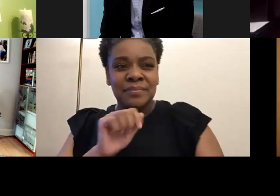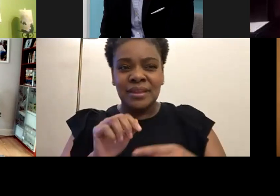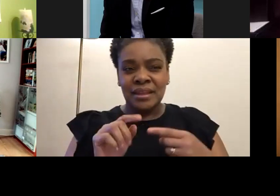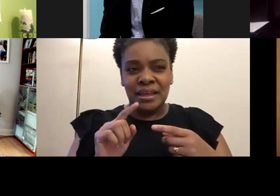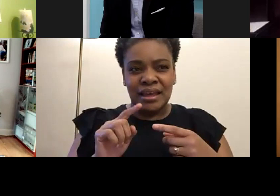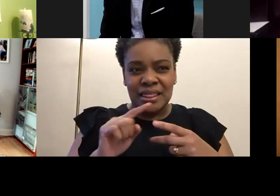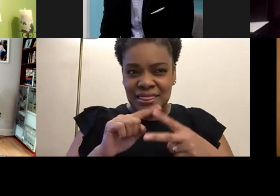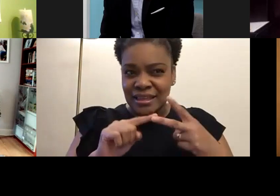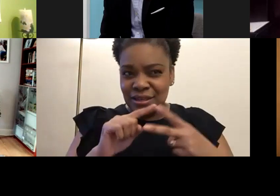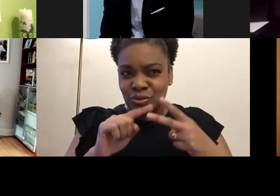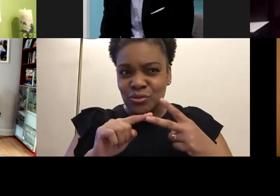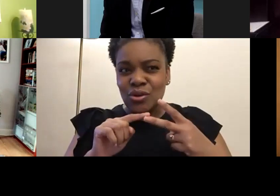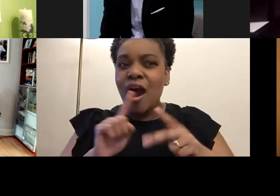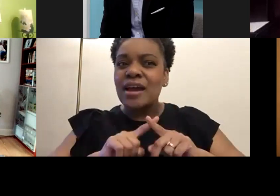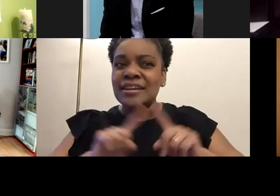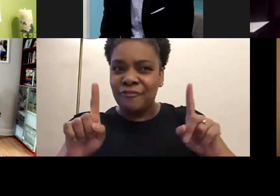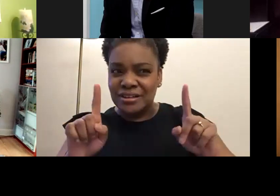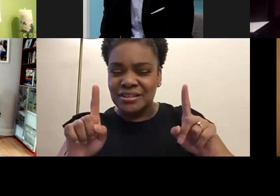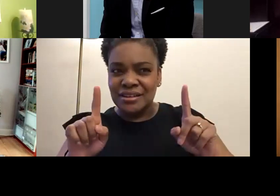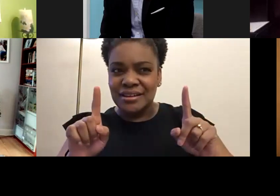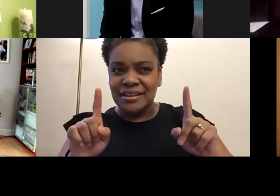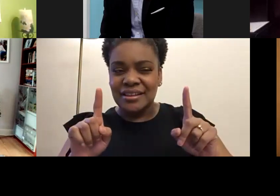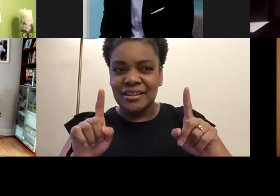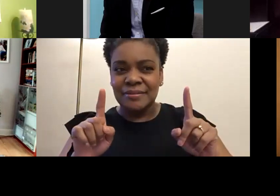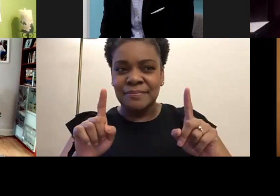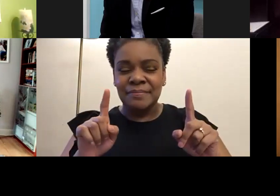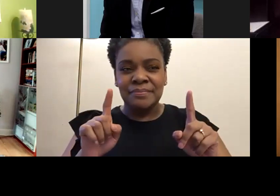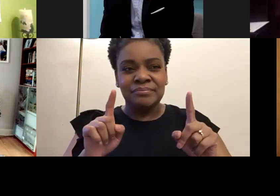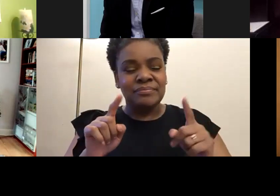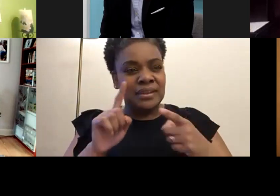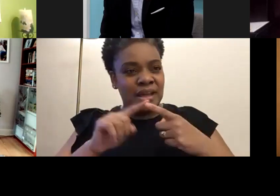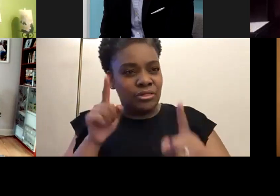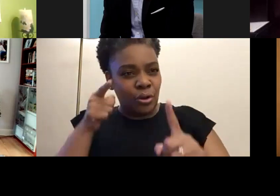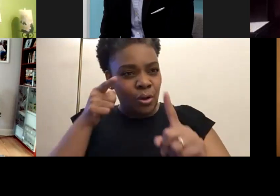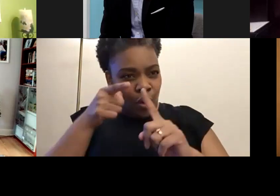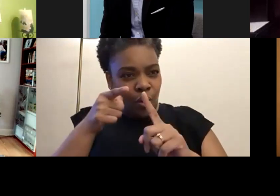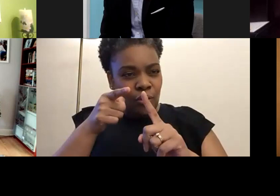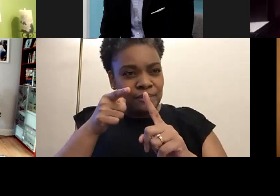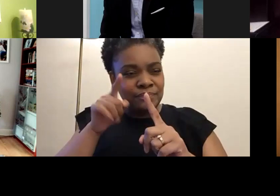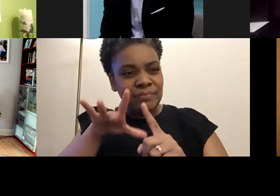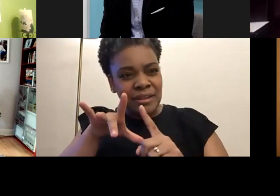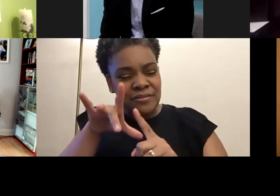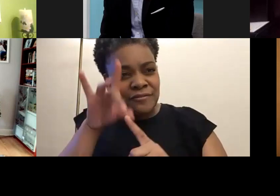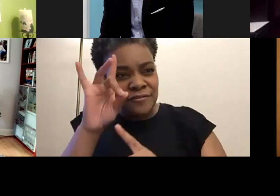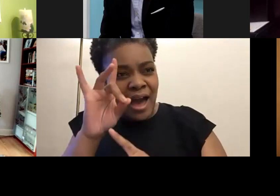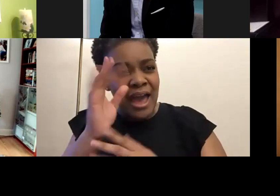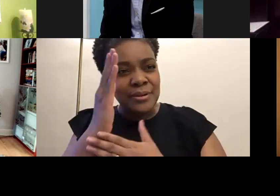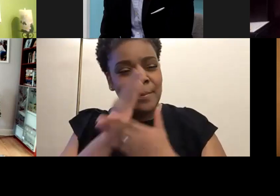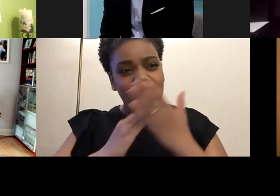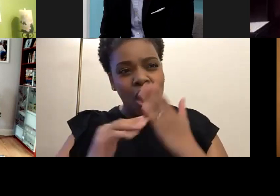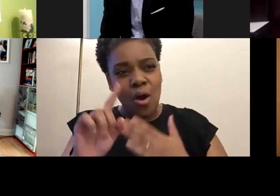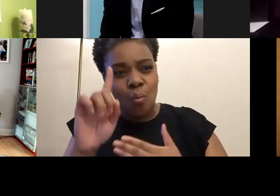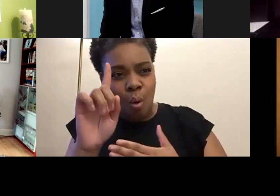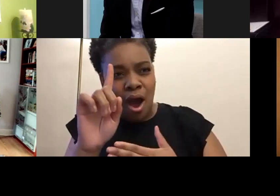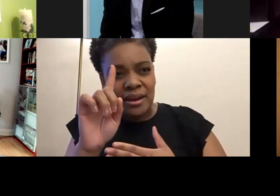is giving you is basically a roadmap to code one part of the vaccine that helps the virus enter your cells,